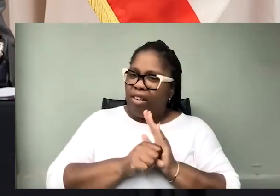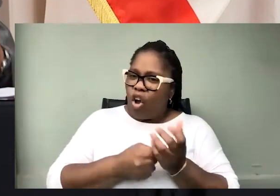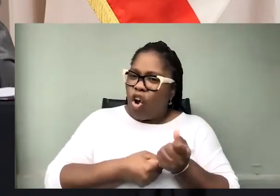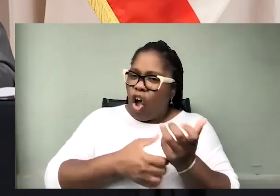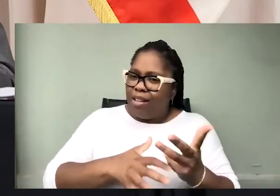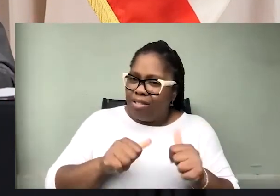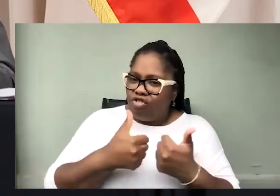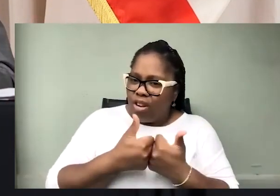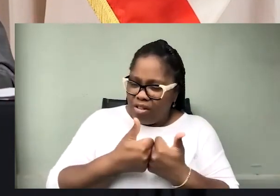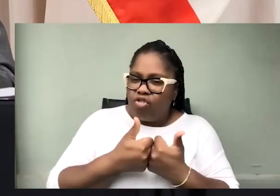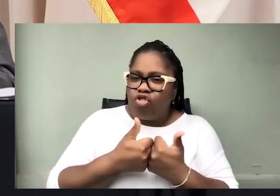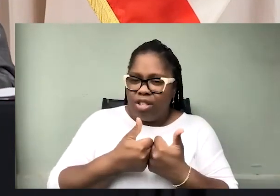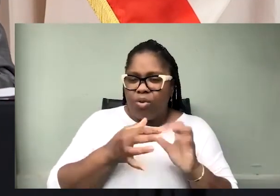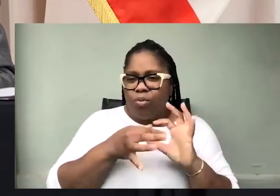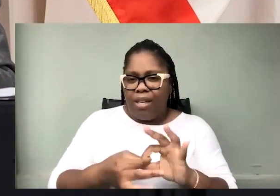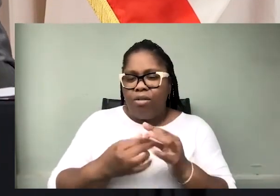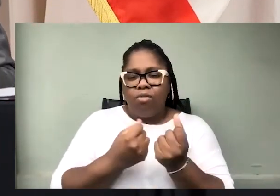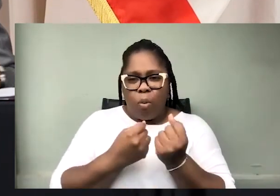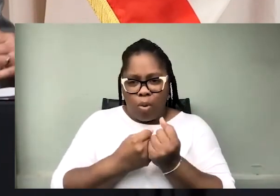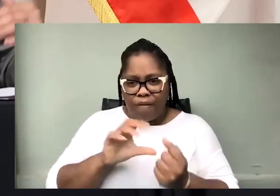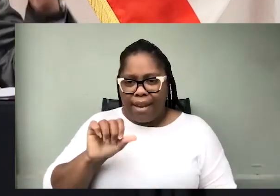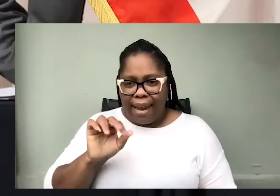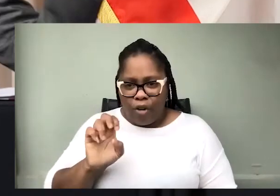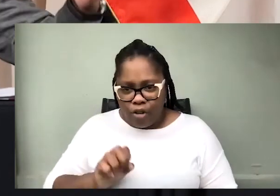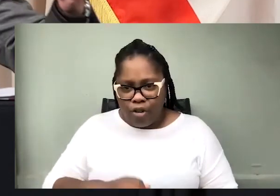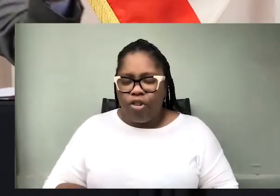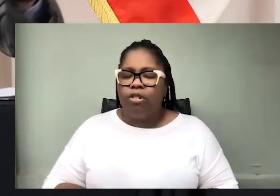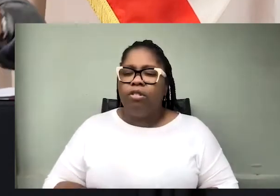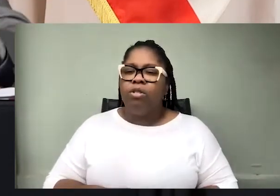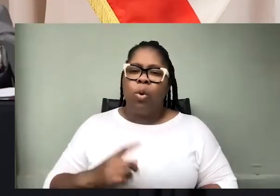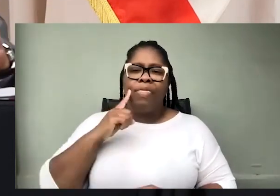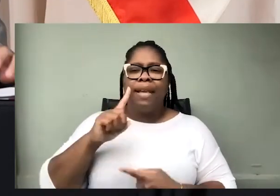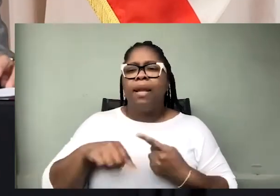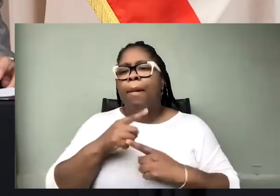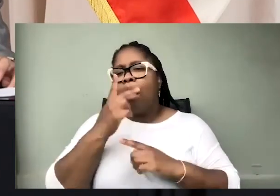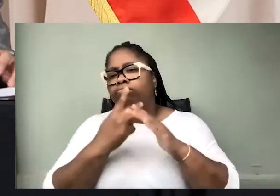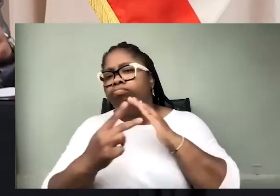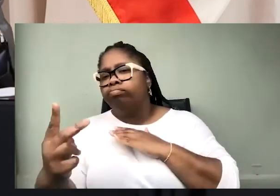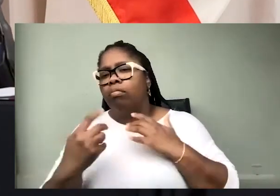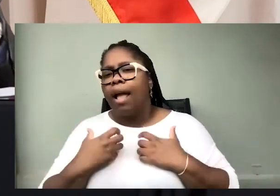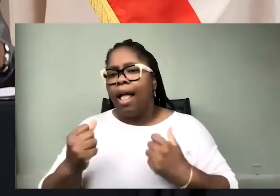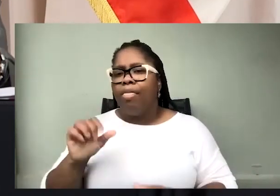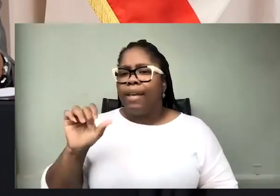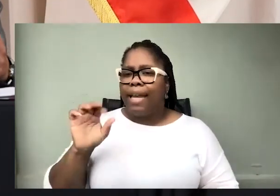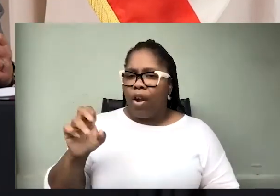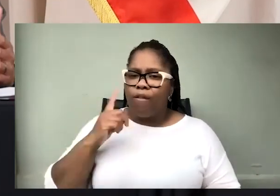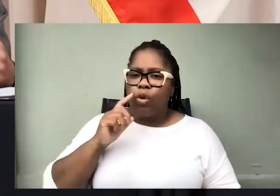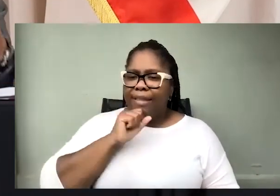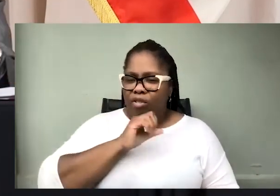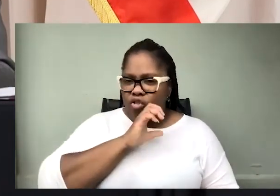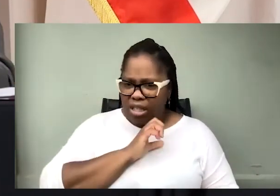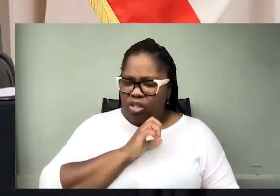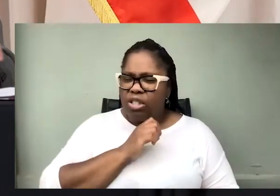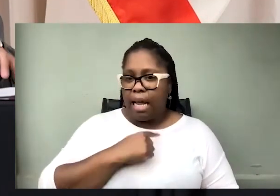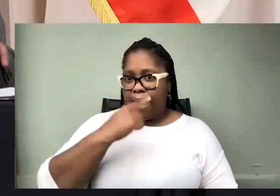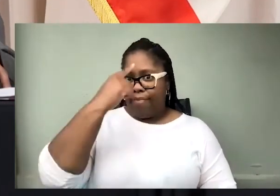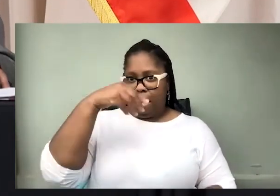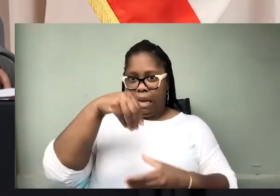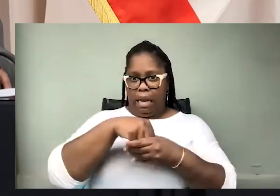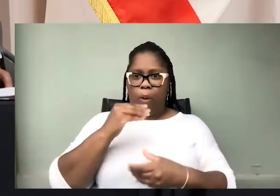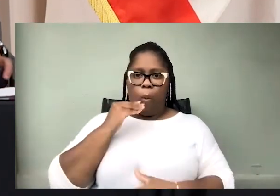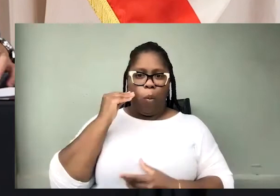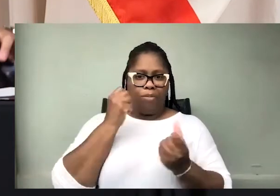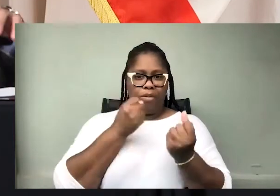to supportive care. And so when we think about the landscape of healthcare in this state for seniors, I think in-home